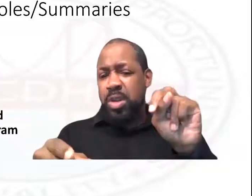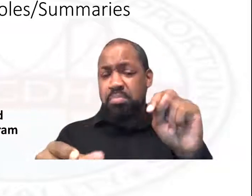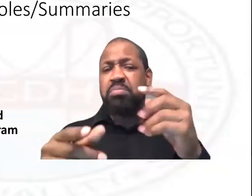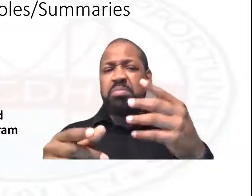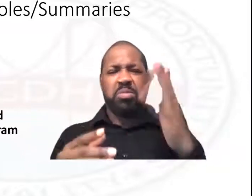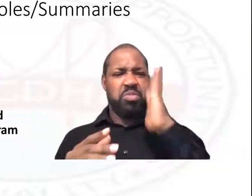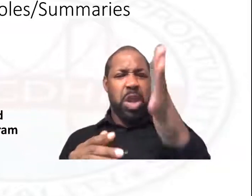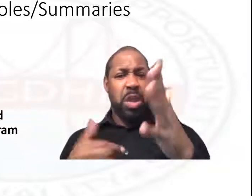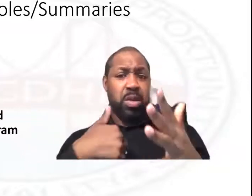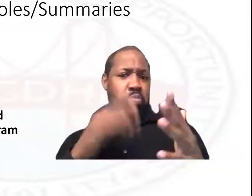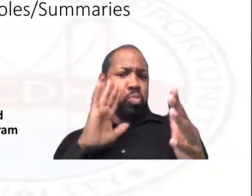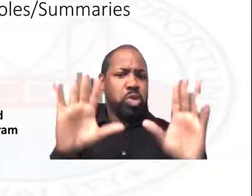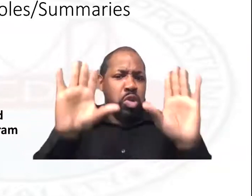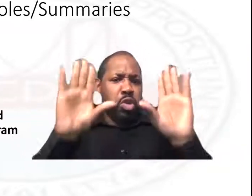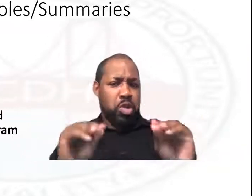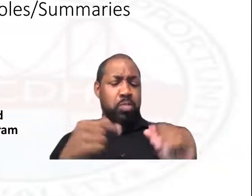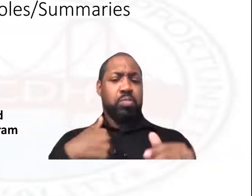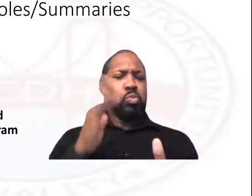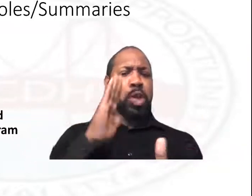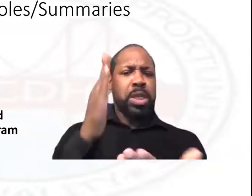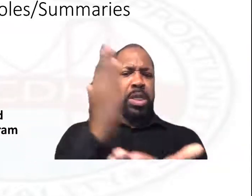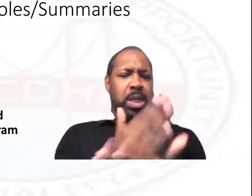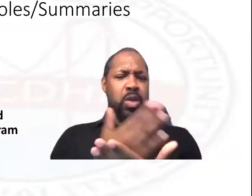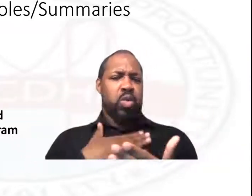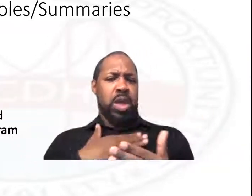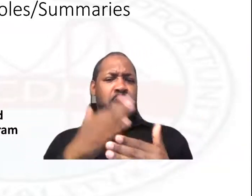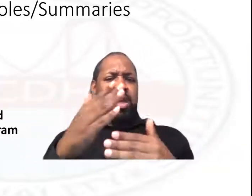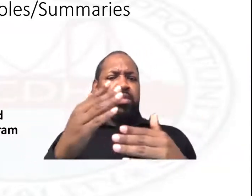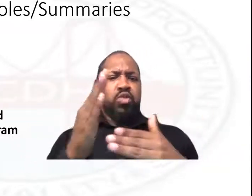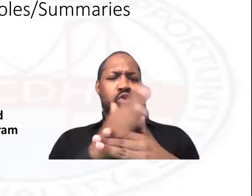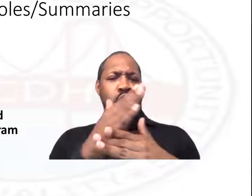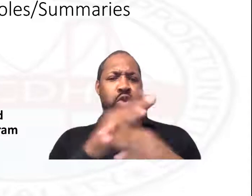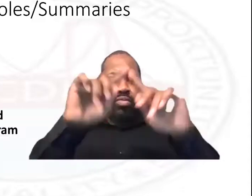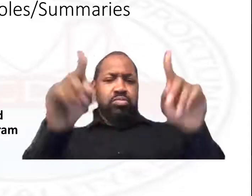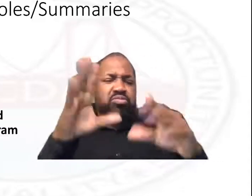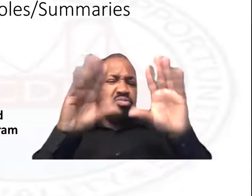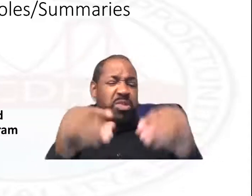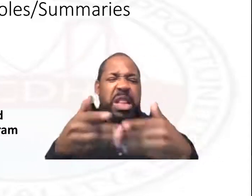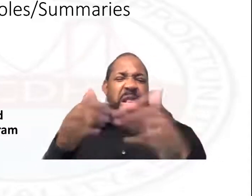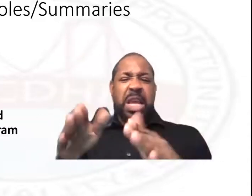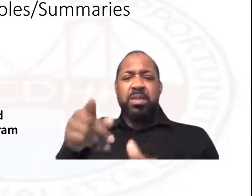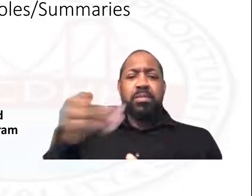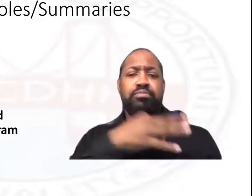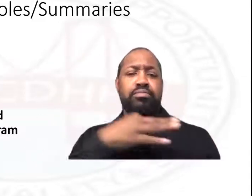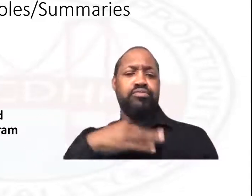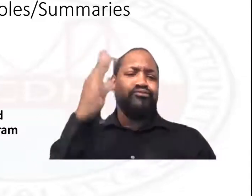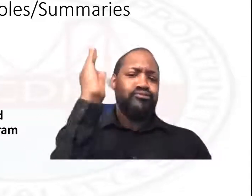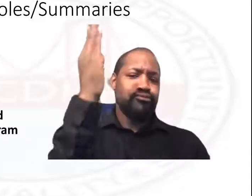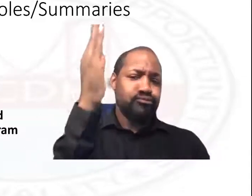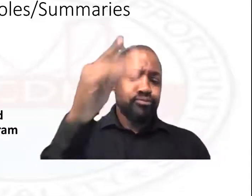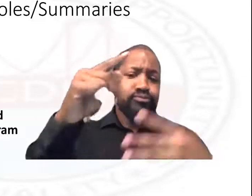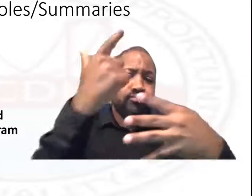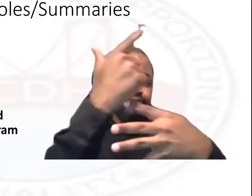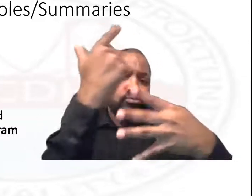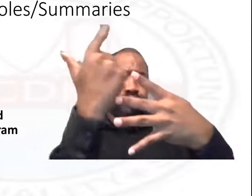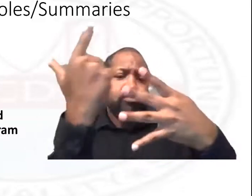be Christine West. So I'm going to turn off my video at this point and stop my screen share so